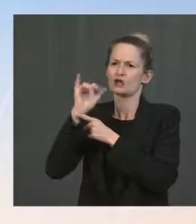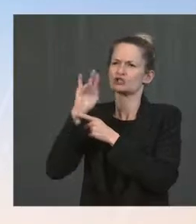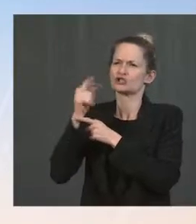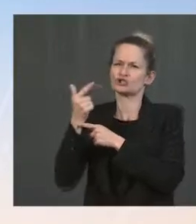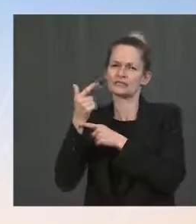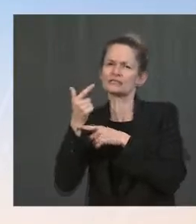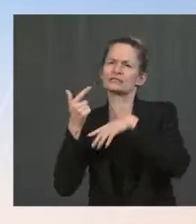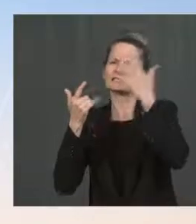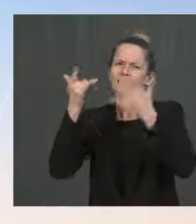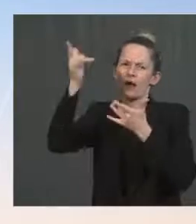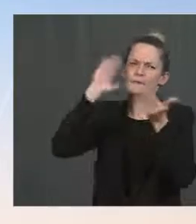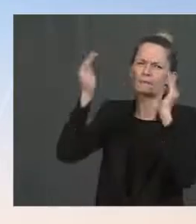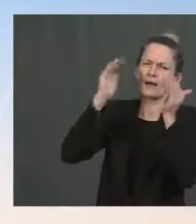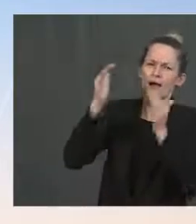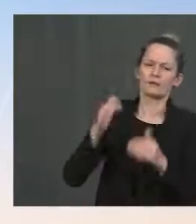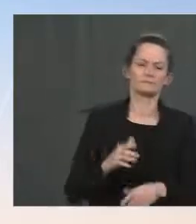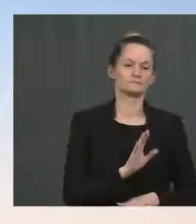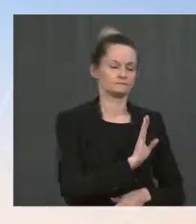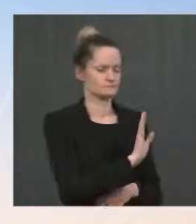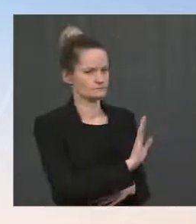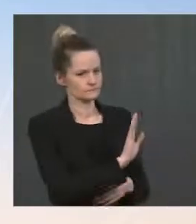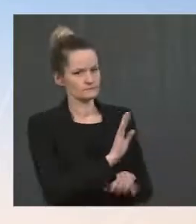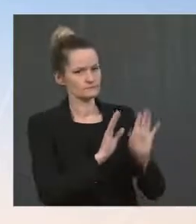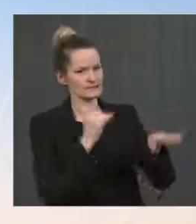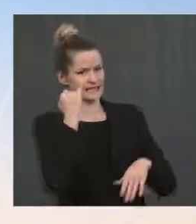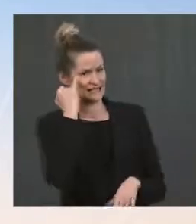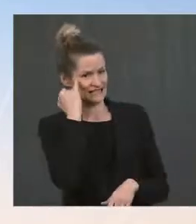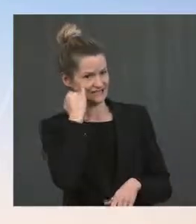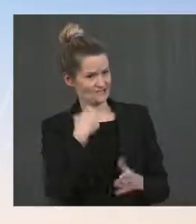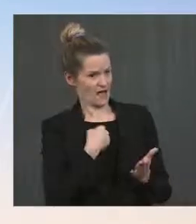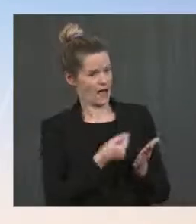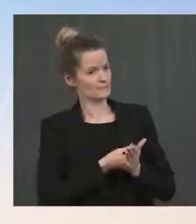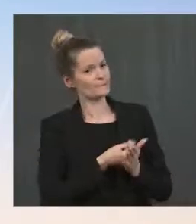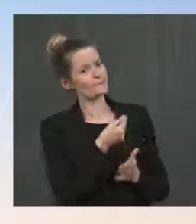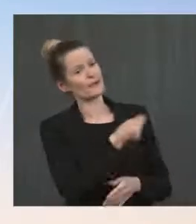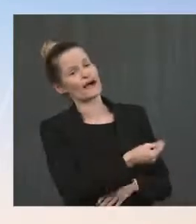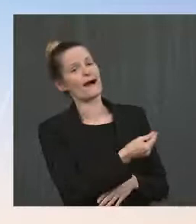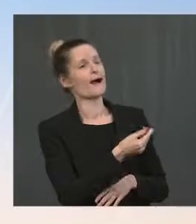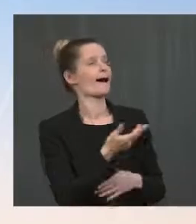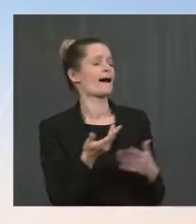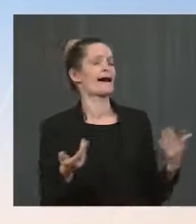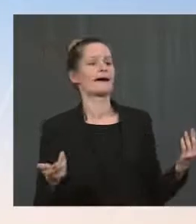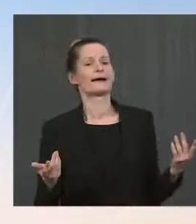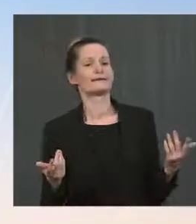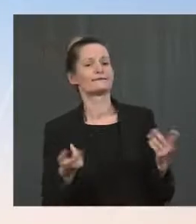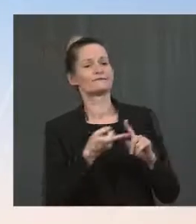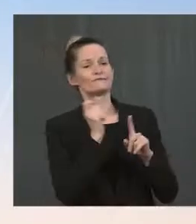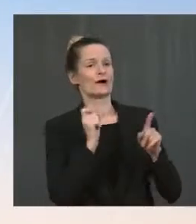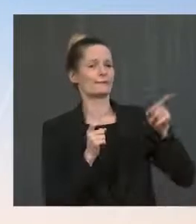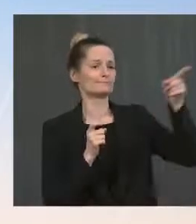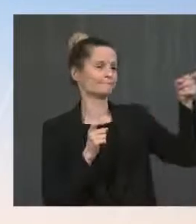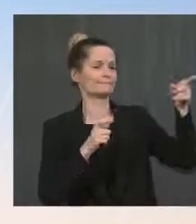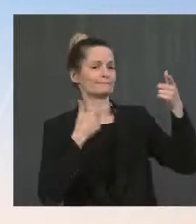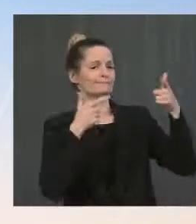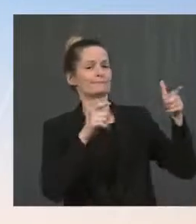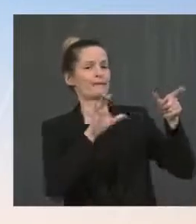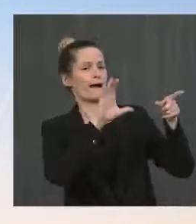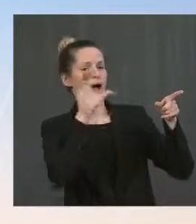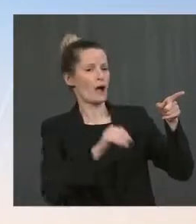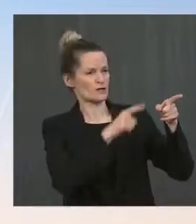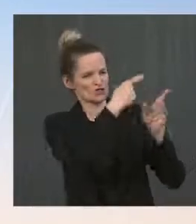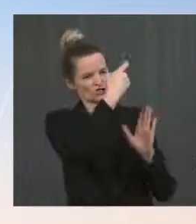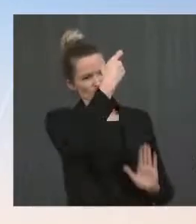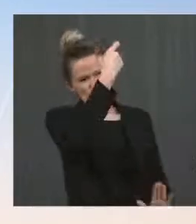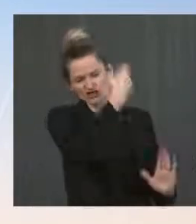guy who's buying it from me, who's forcing me to take that price, is charging and making $1,800 a head, I don't know what you call